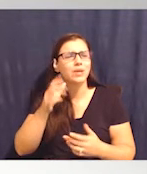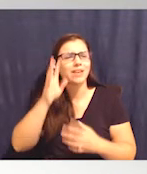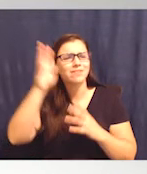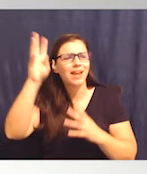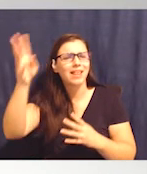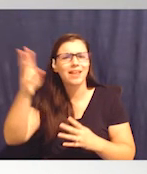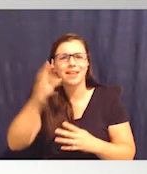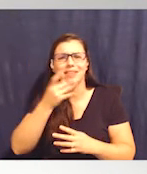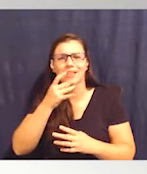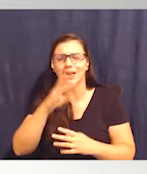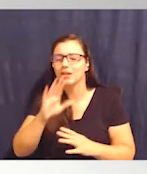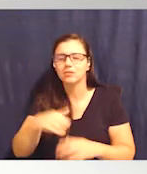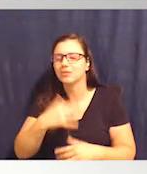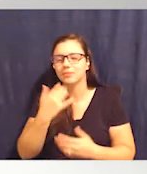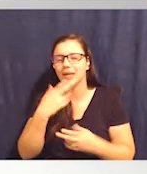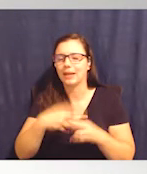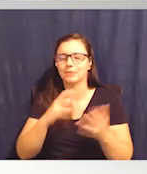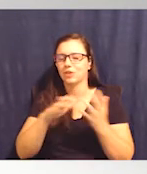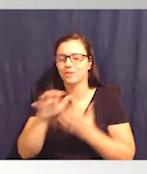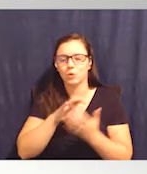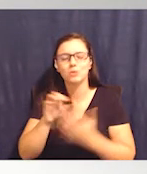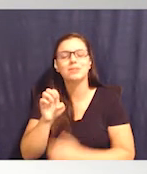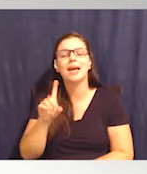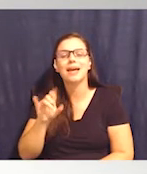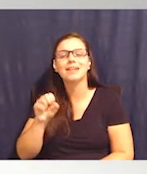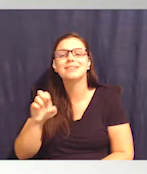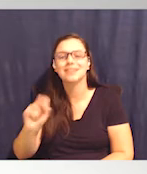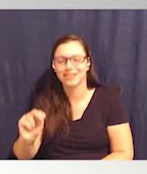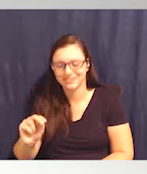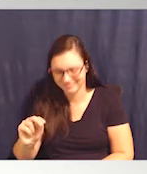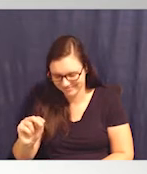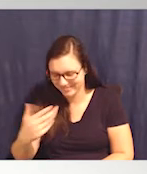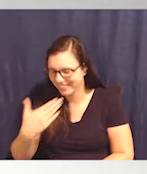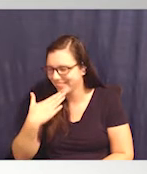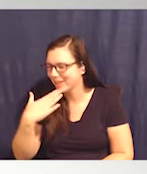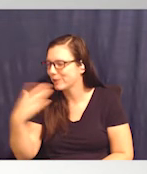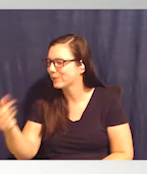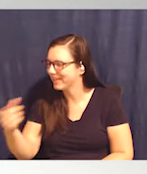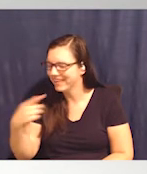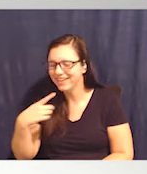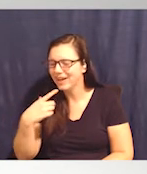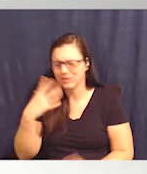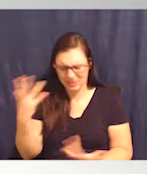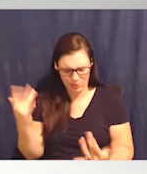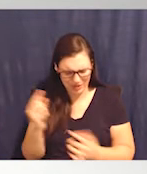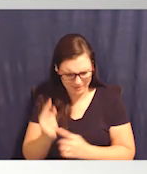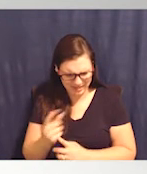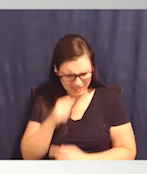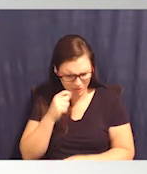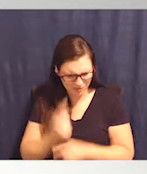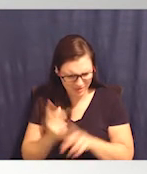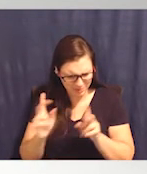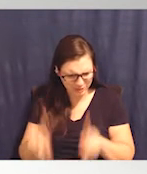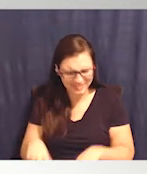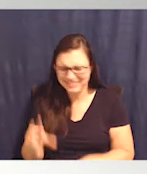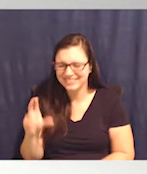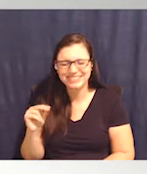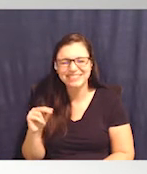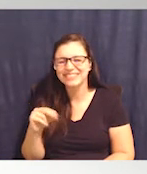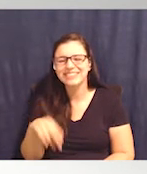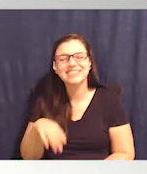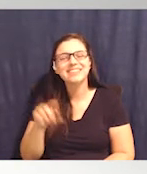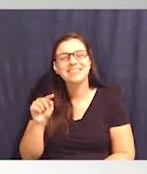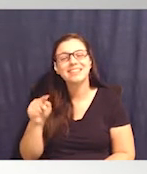confused. I know you, thank you. I was sitting there going, wait a minute, that's not the right person. Thomas Edison was once